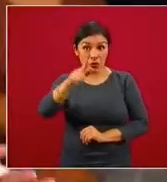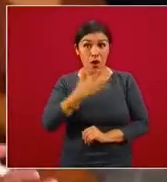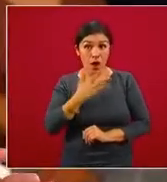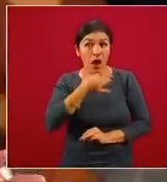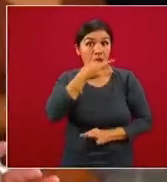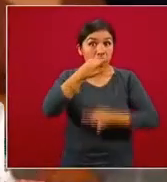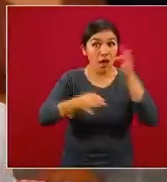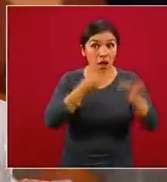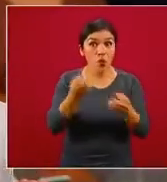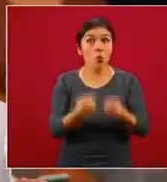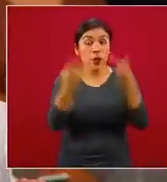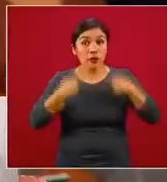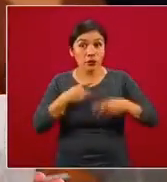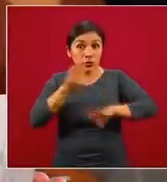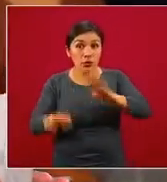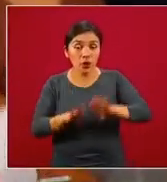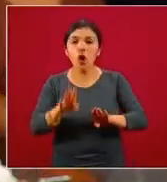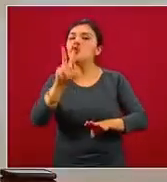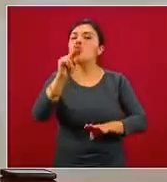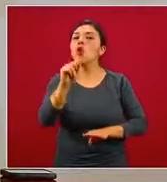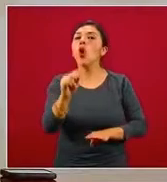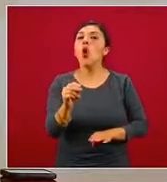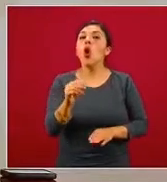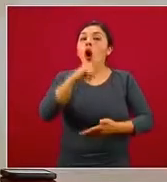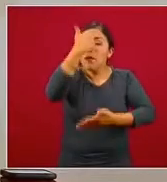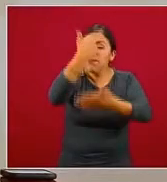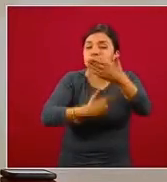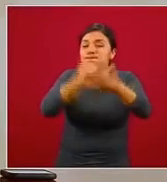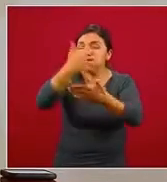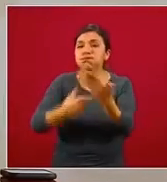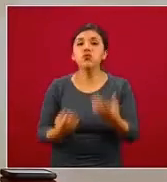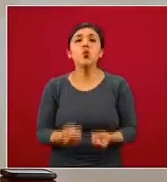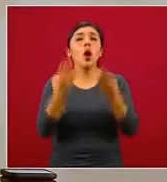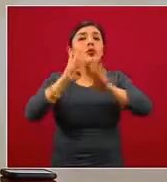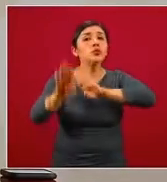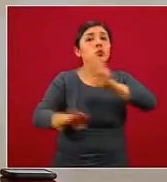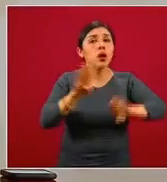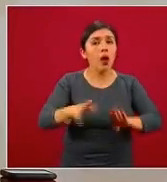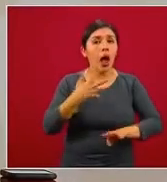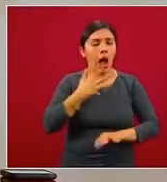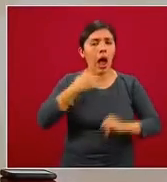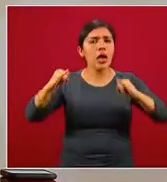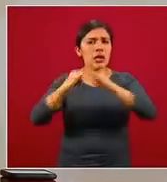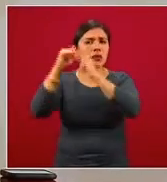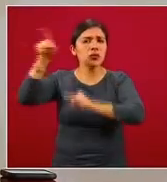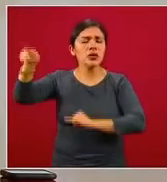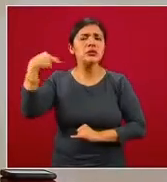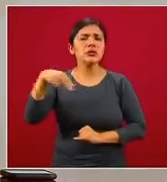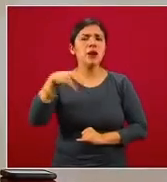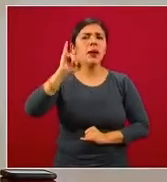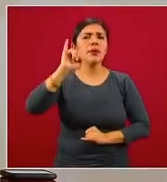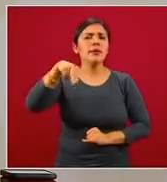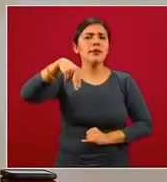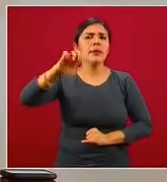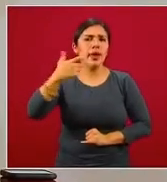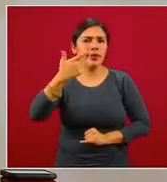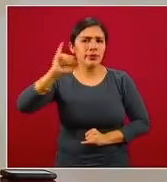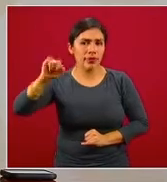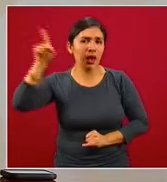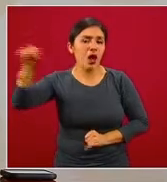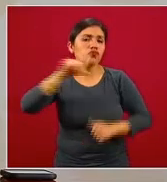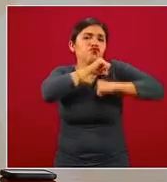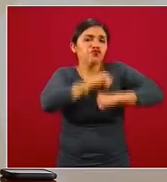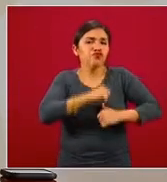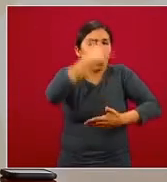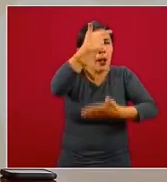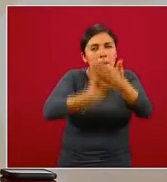epidemiological system in Mexico, and we have all this data, and we have presented it.